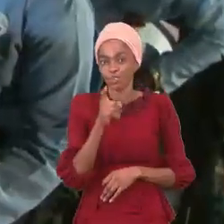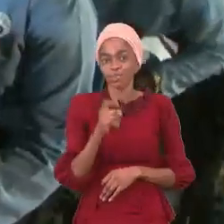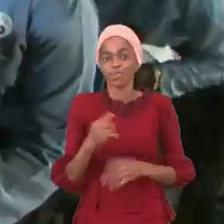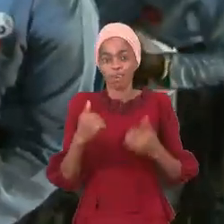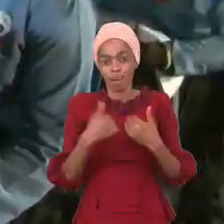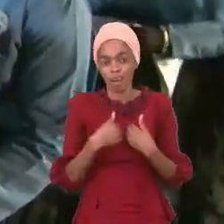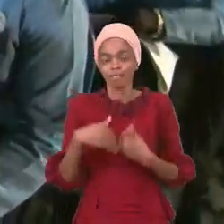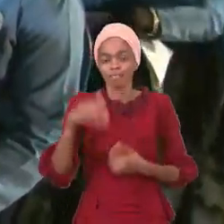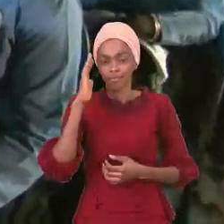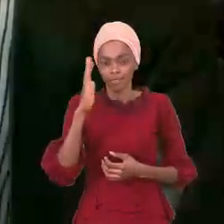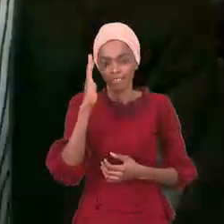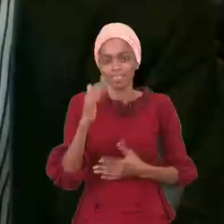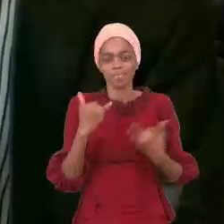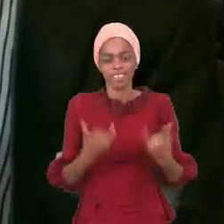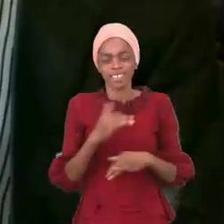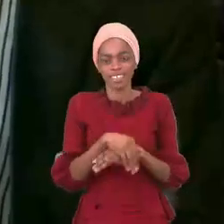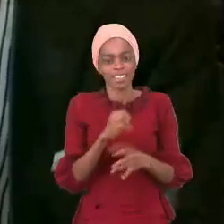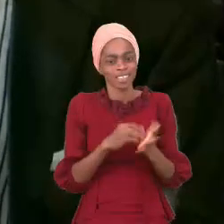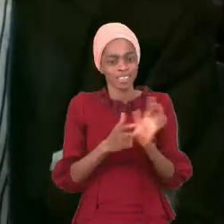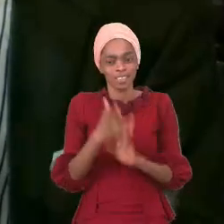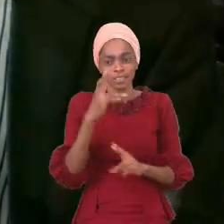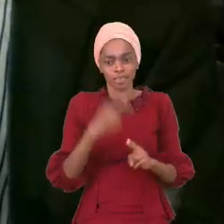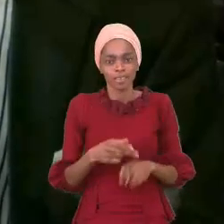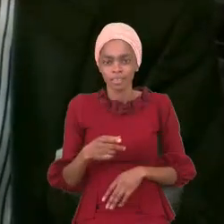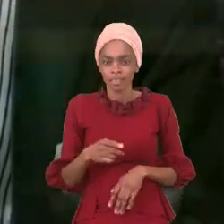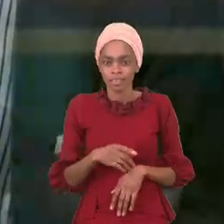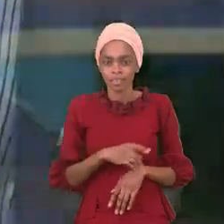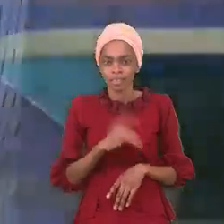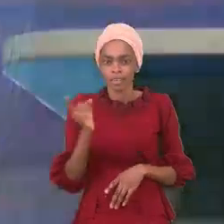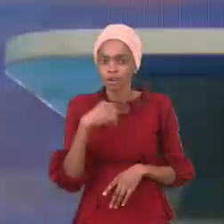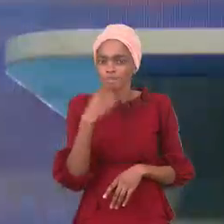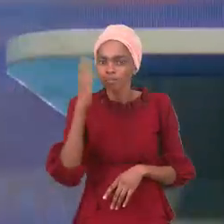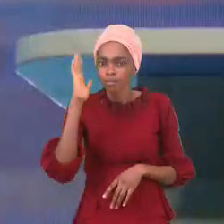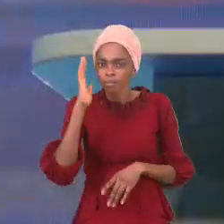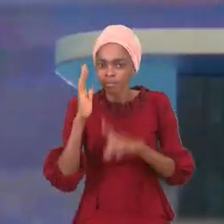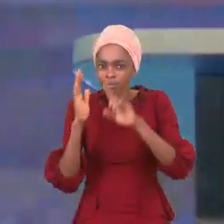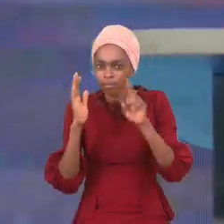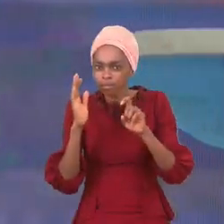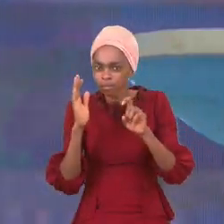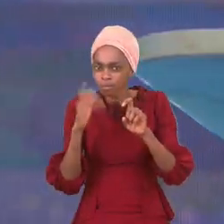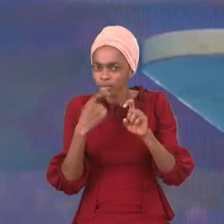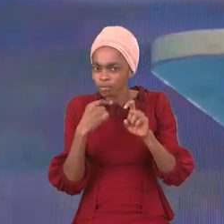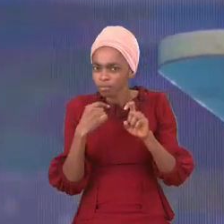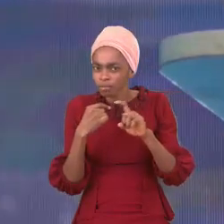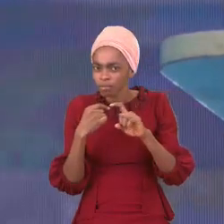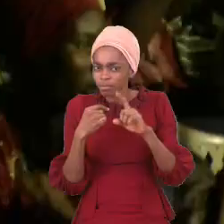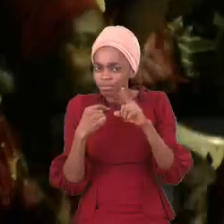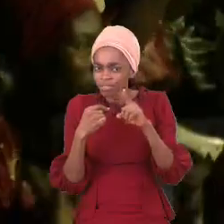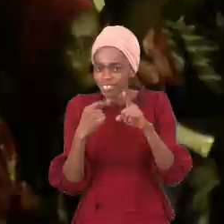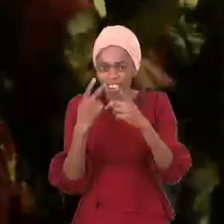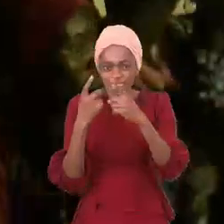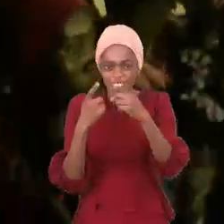a testimony tonight. Amen. What is the testifier? I'm looking for a testifier now. It will